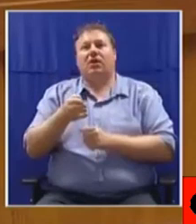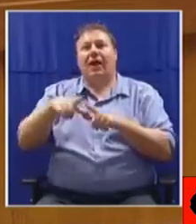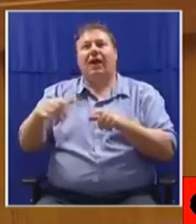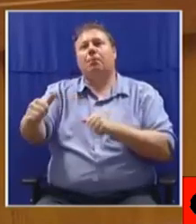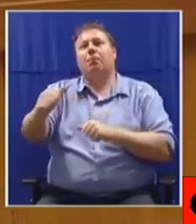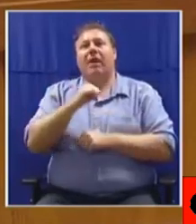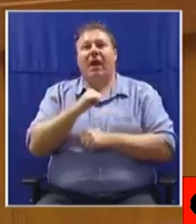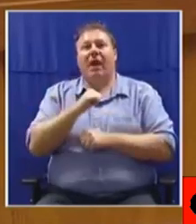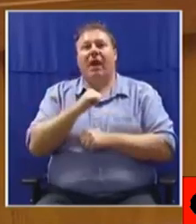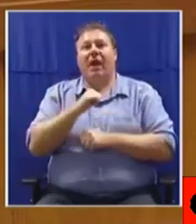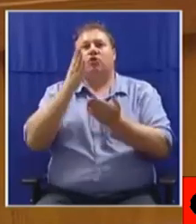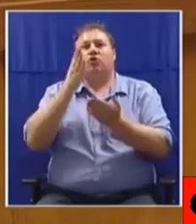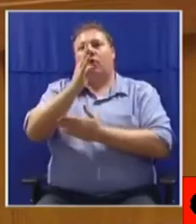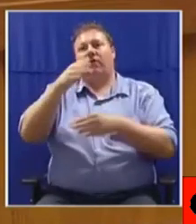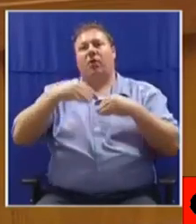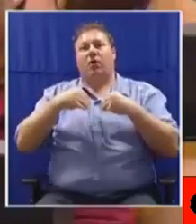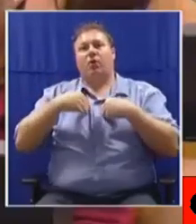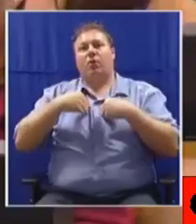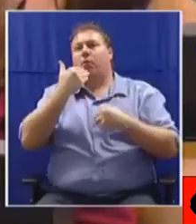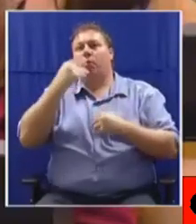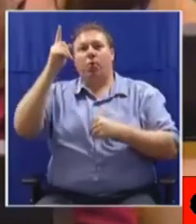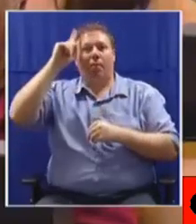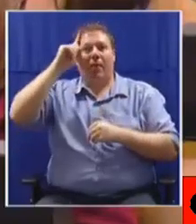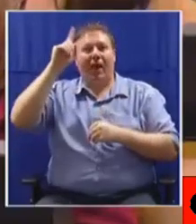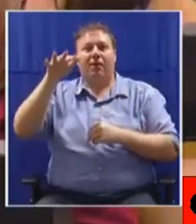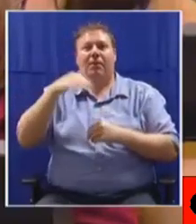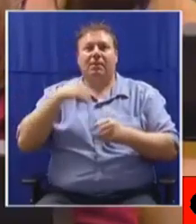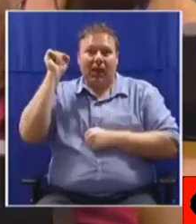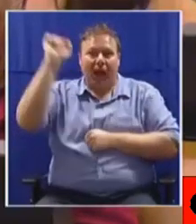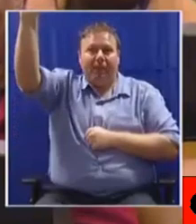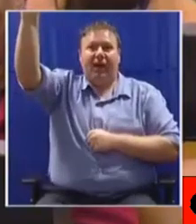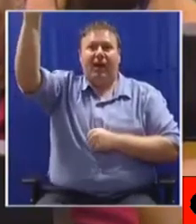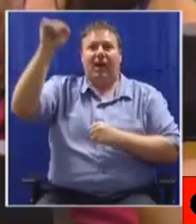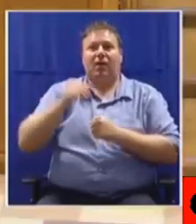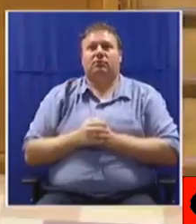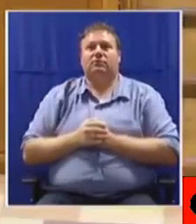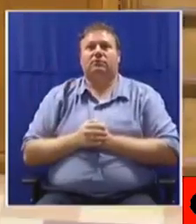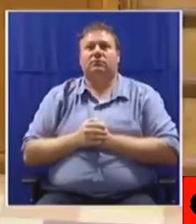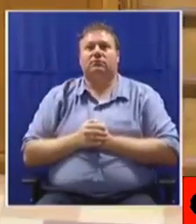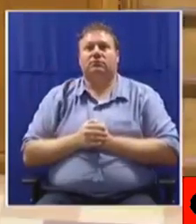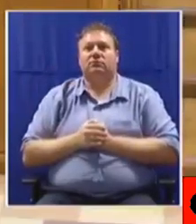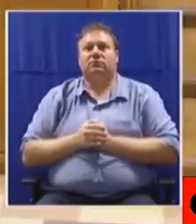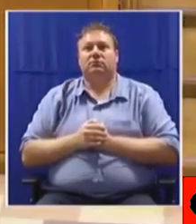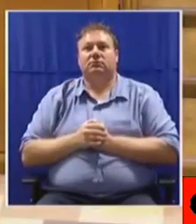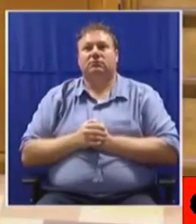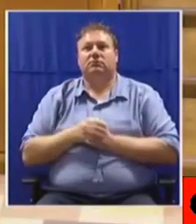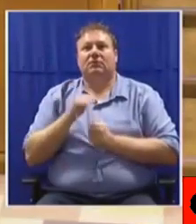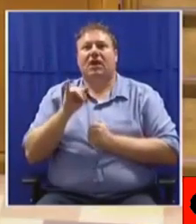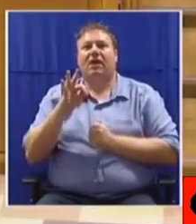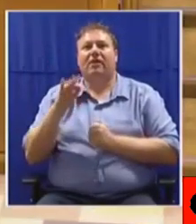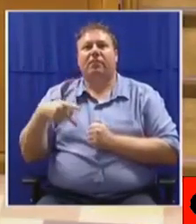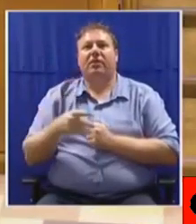back to the rightful owners, which is the black people. Amandla. The IFP.